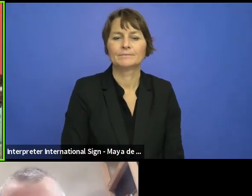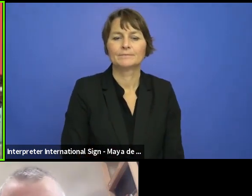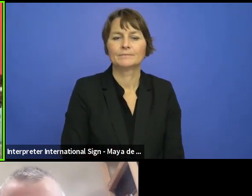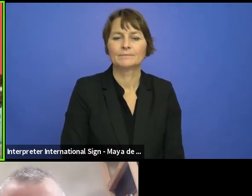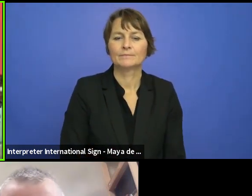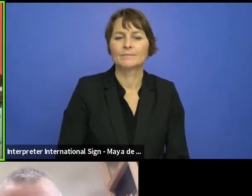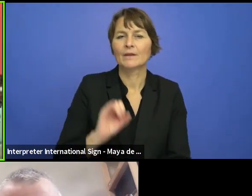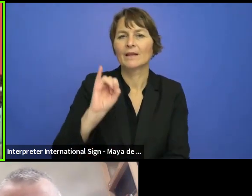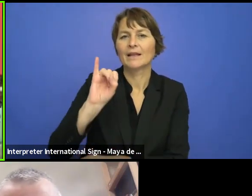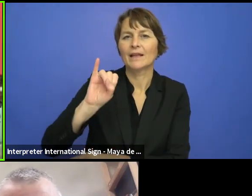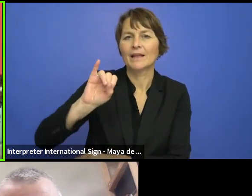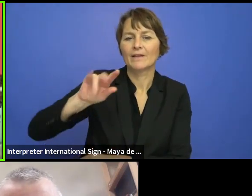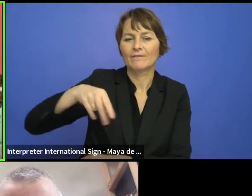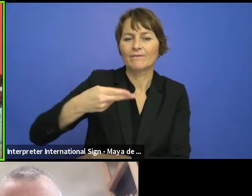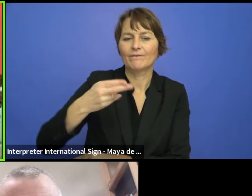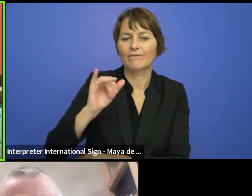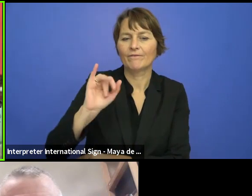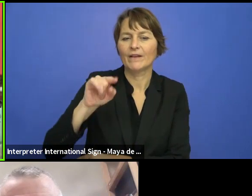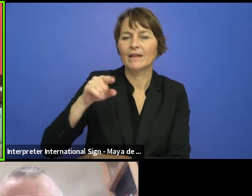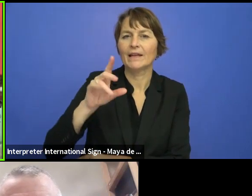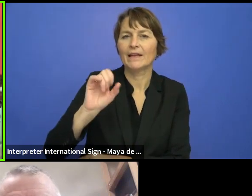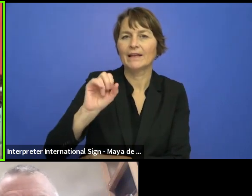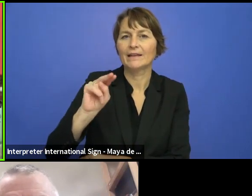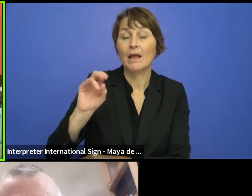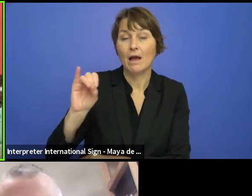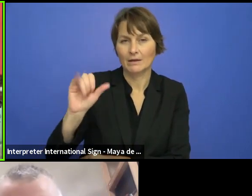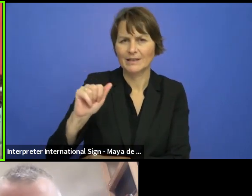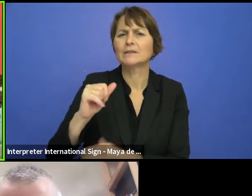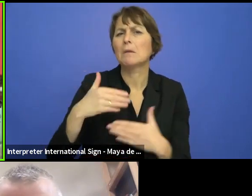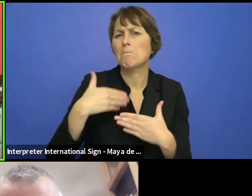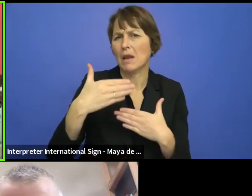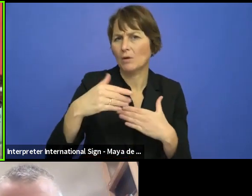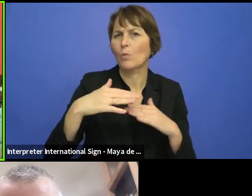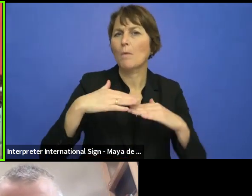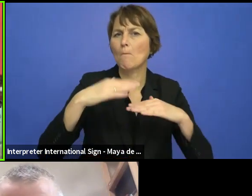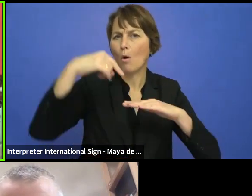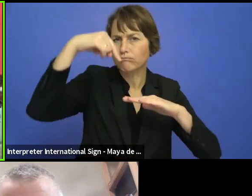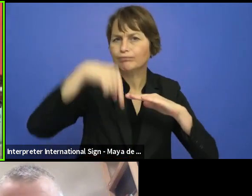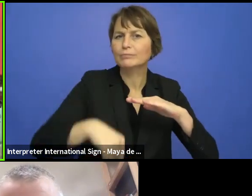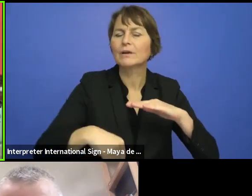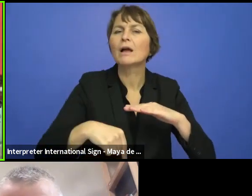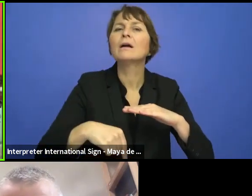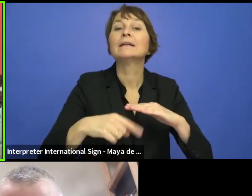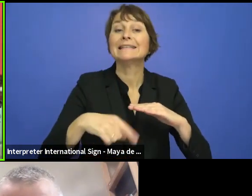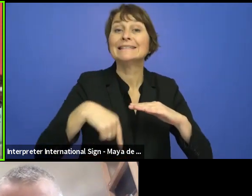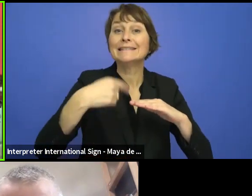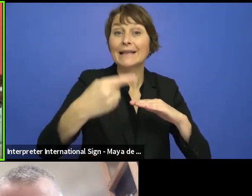because in the second part of our conversation, I would like us to focus on the resistance, because